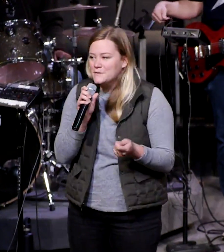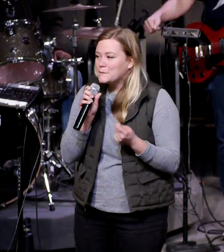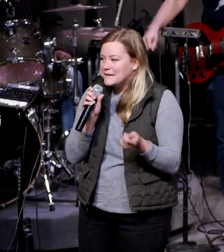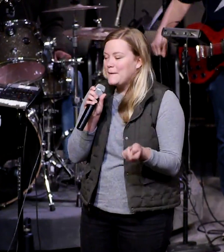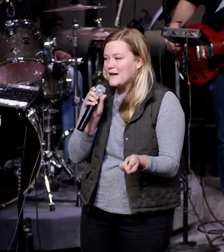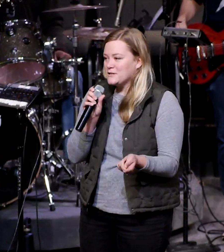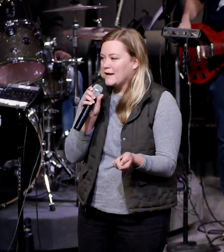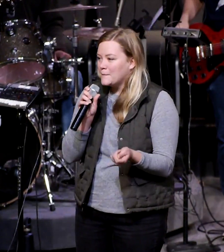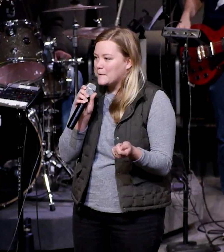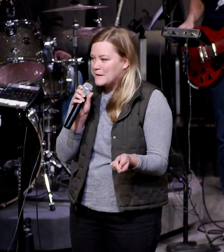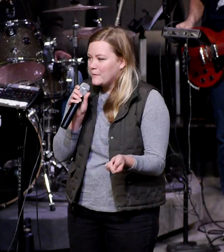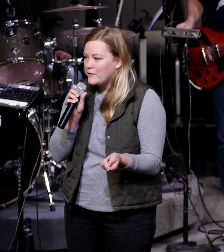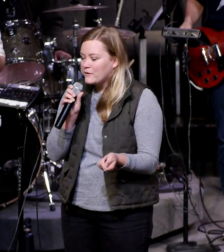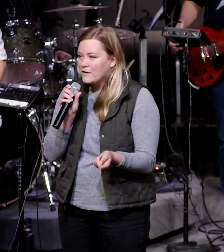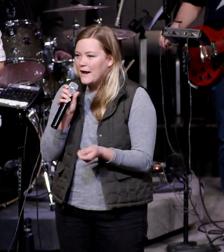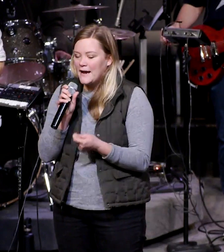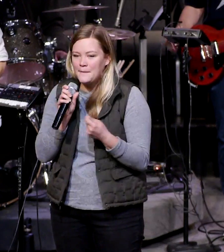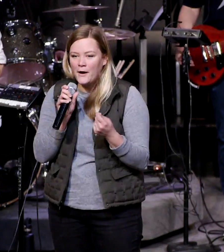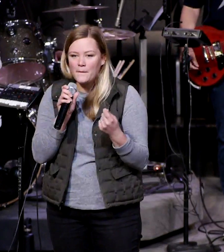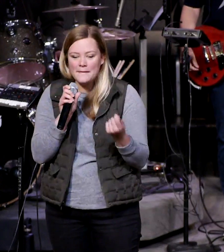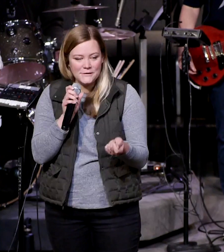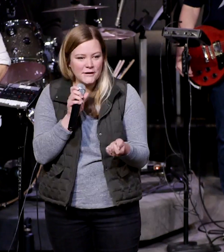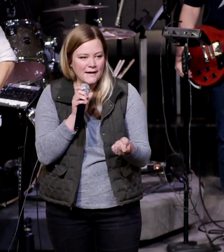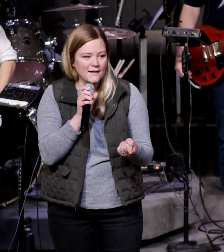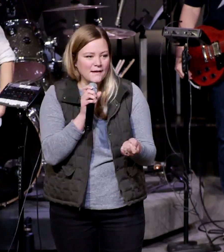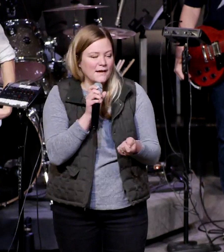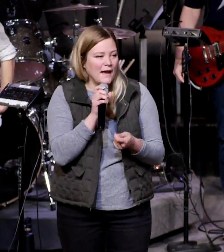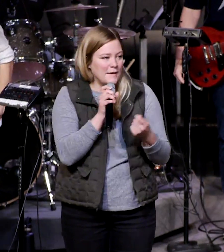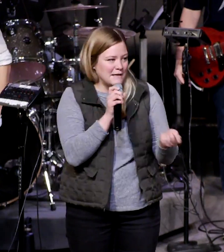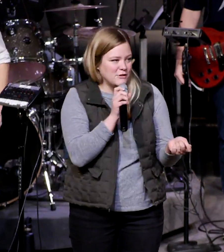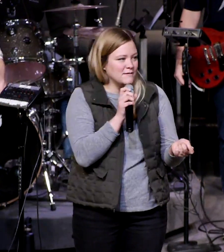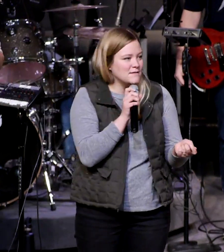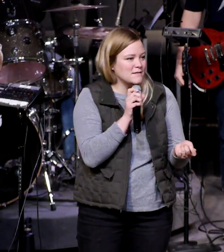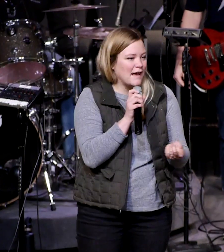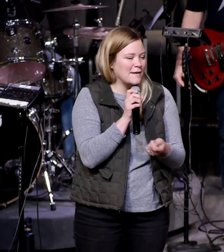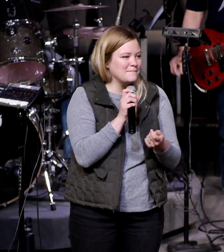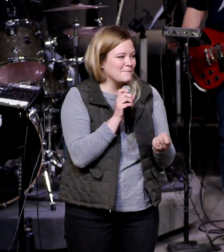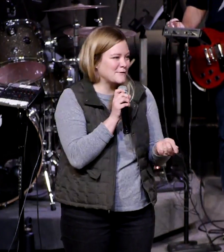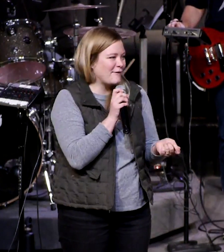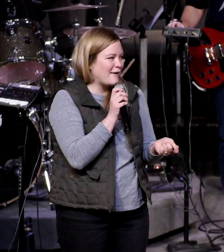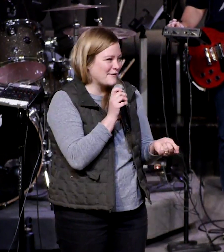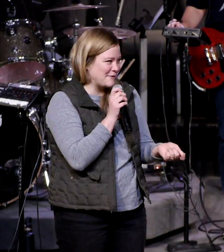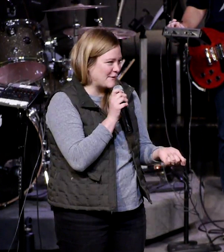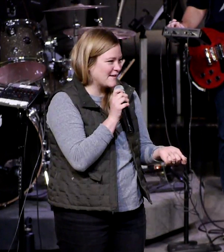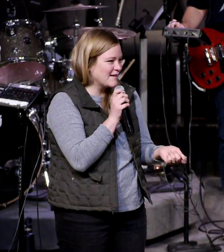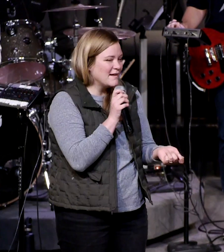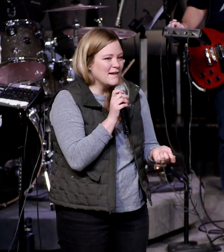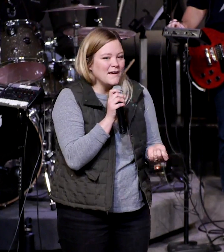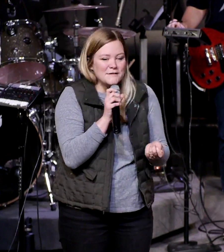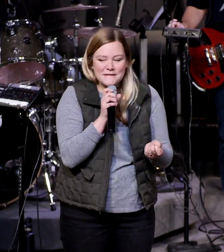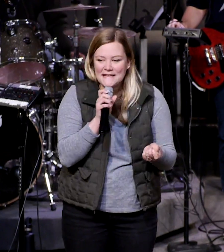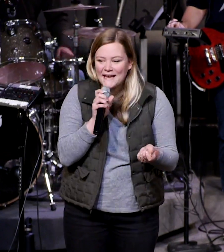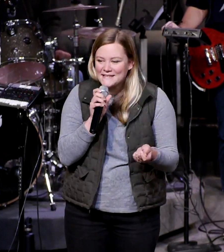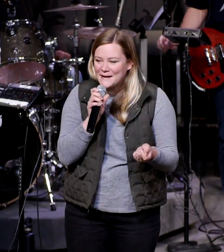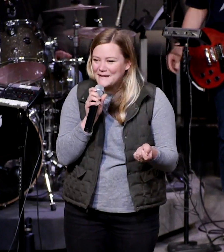he's also really passionate about people and about mentoring and missions, and most of all, the Lord.